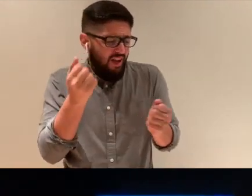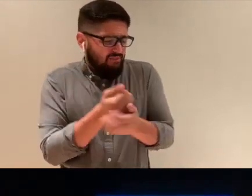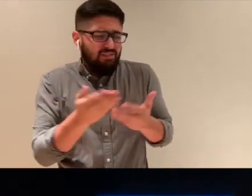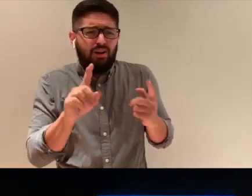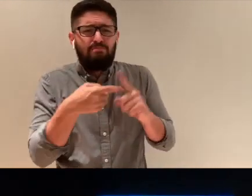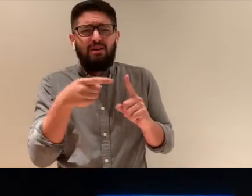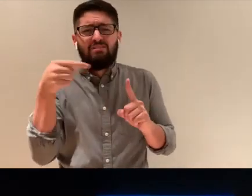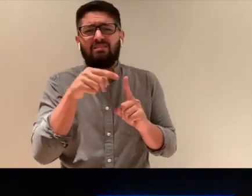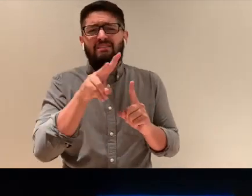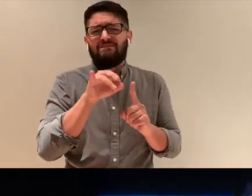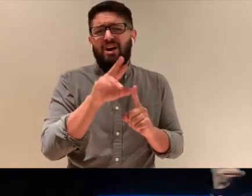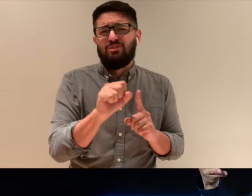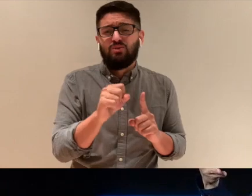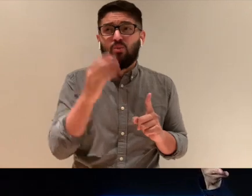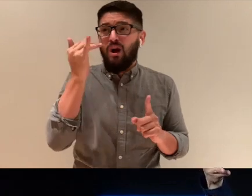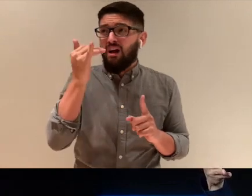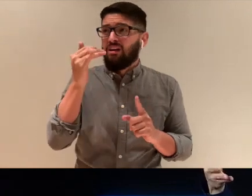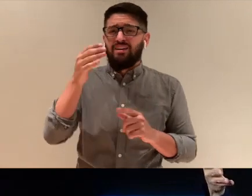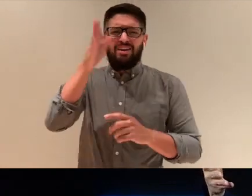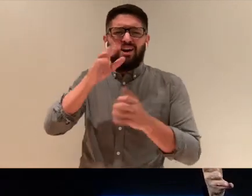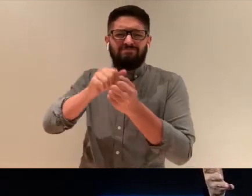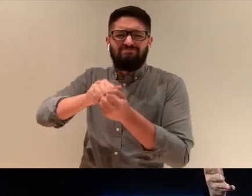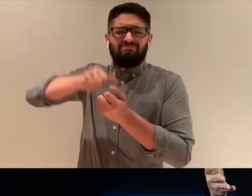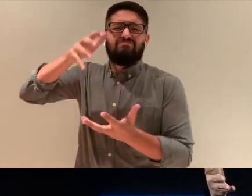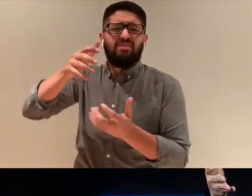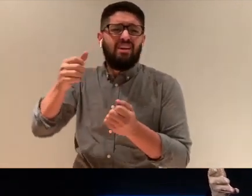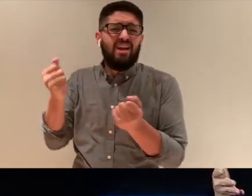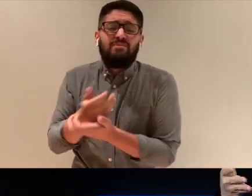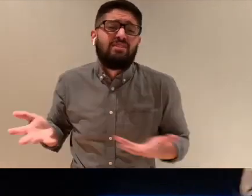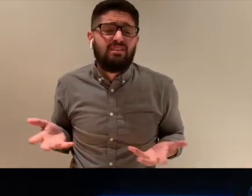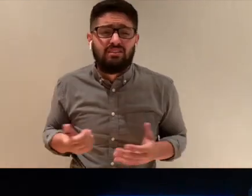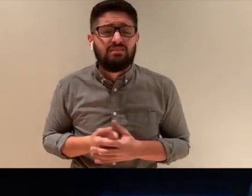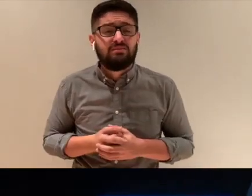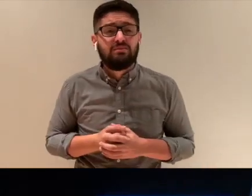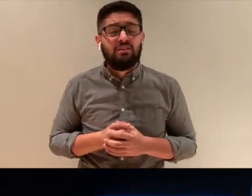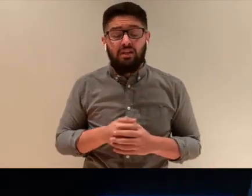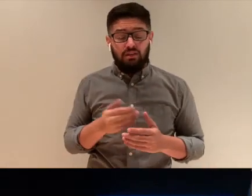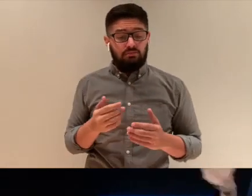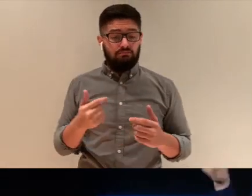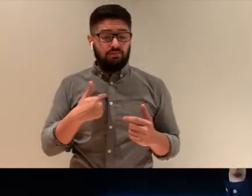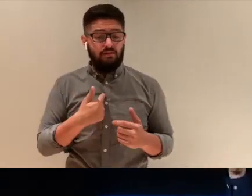everything about it. Why? Because he's the creator of all things. You know,